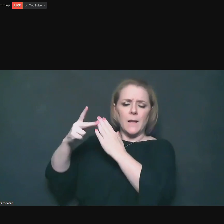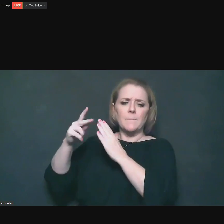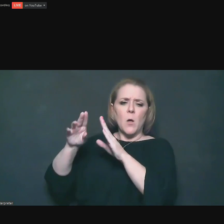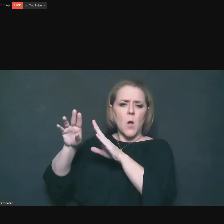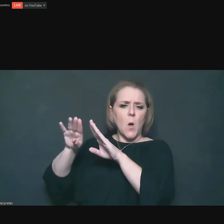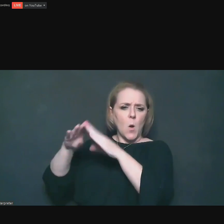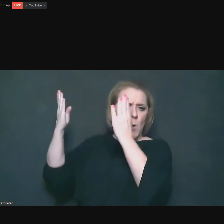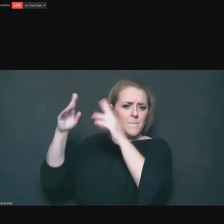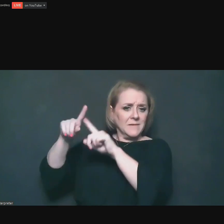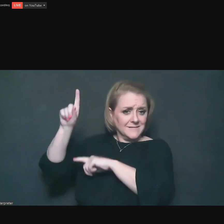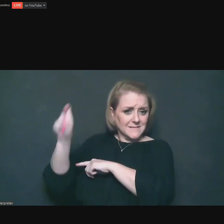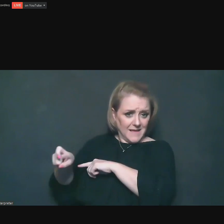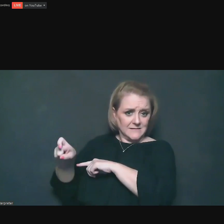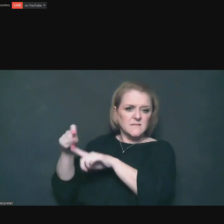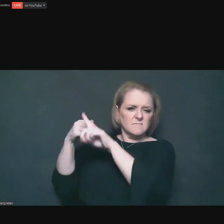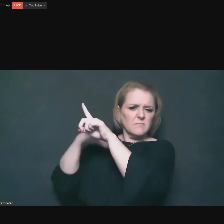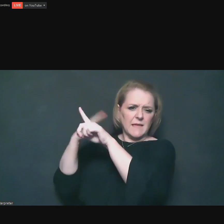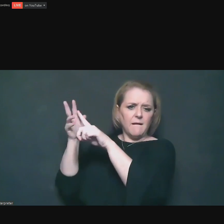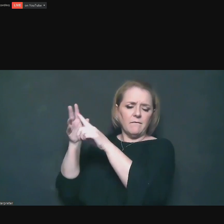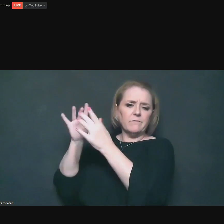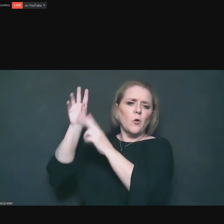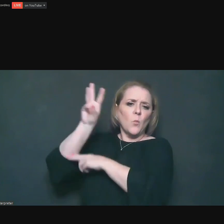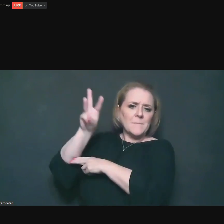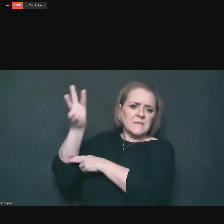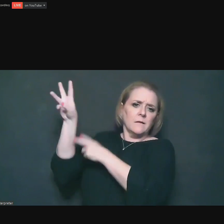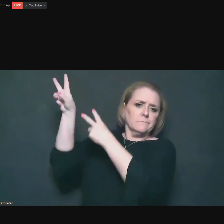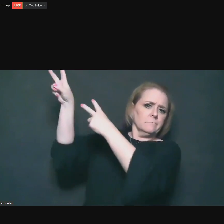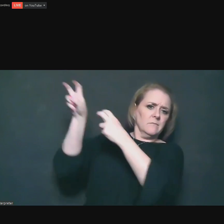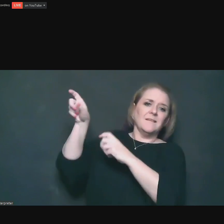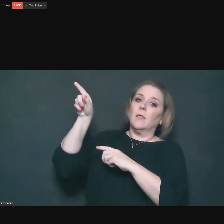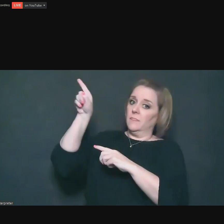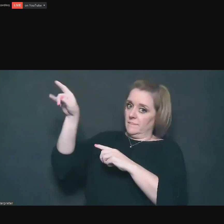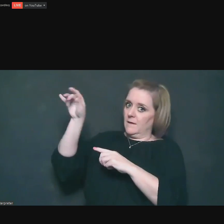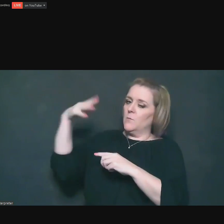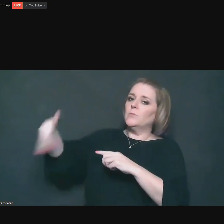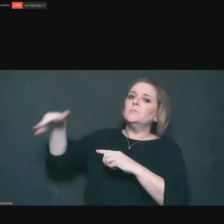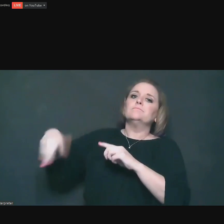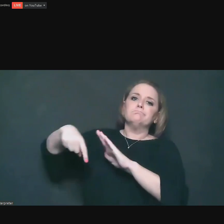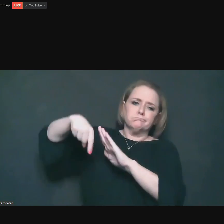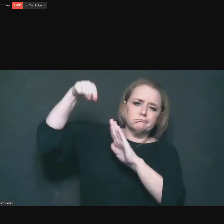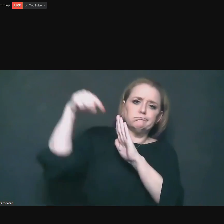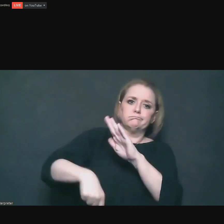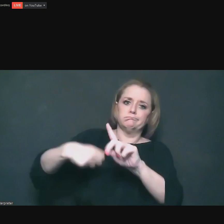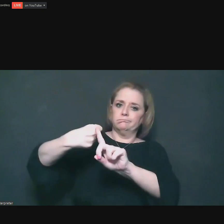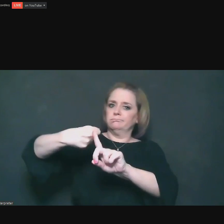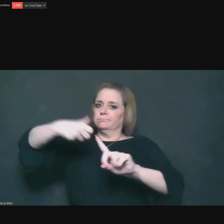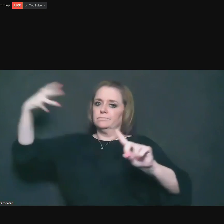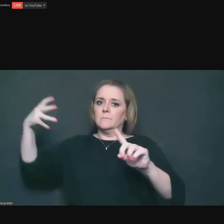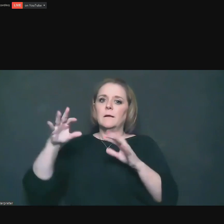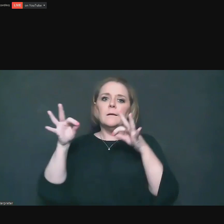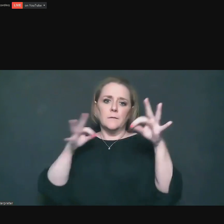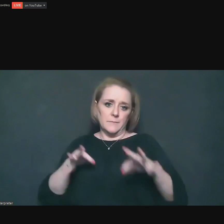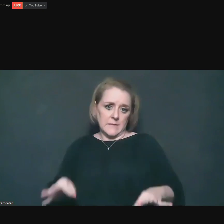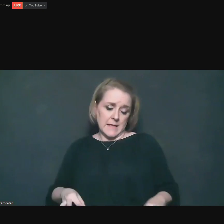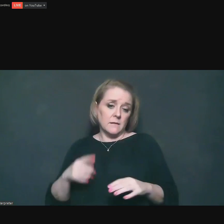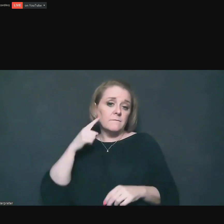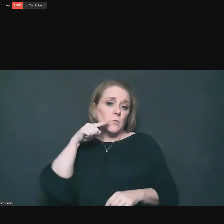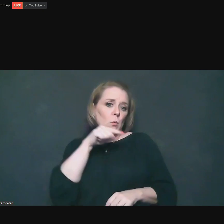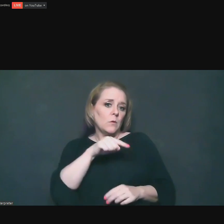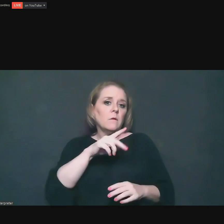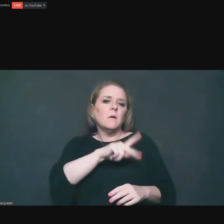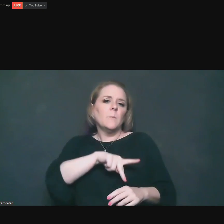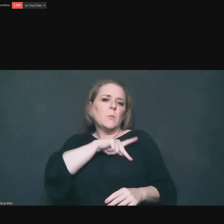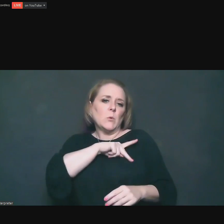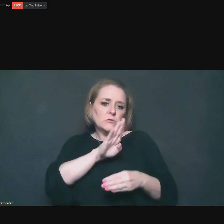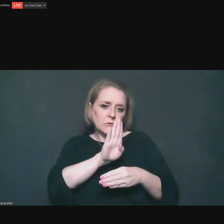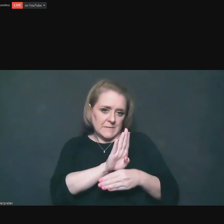that you can get off of the website, it goes into far more detail as it relates to personal care businesses than what our handful